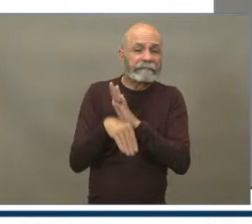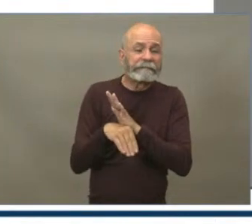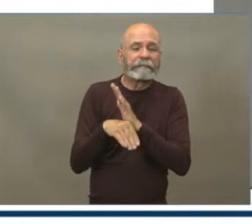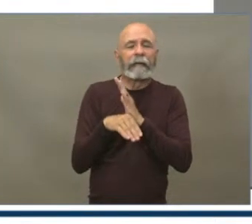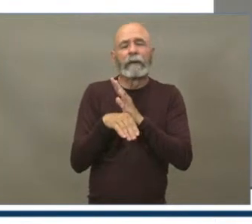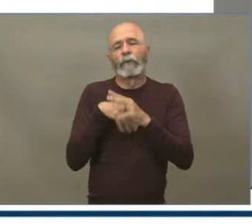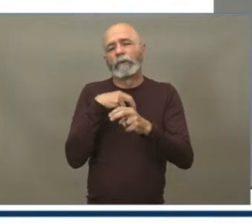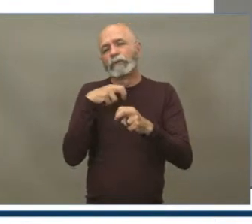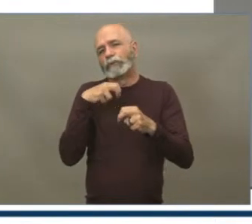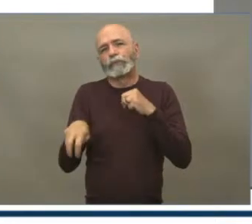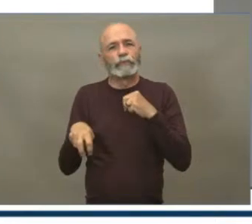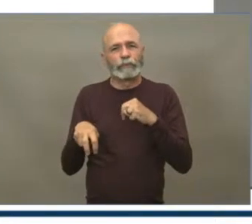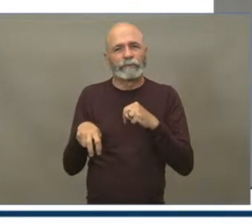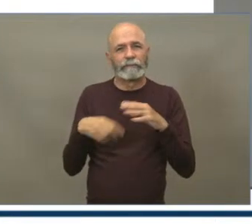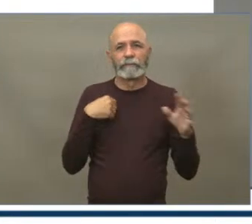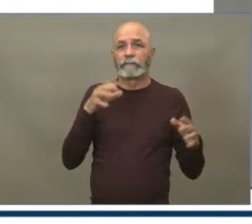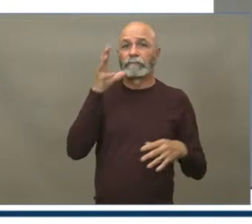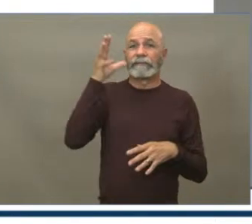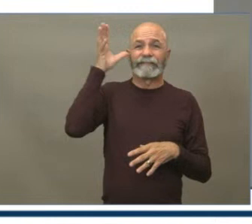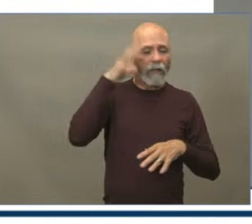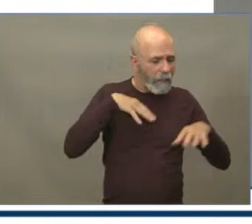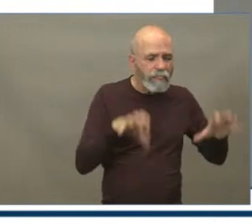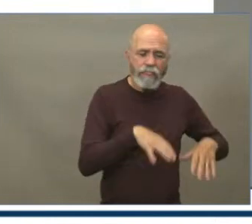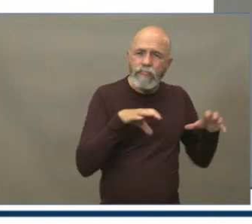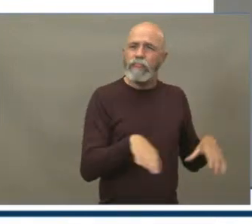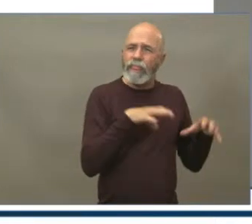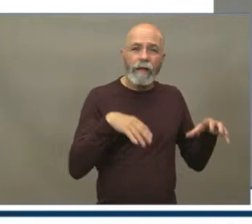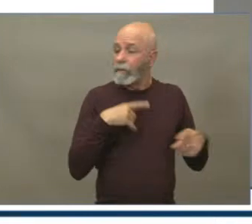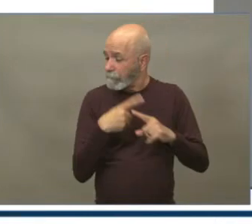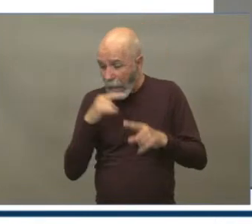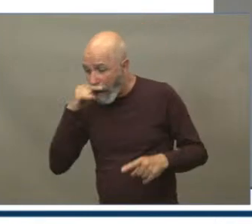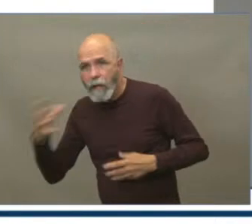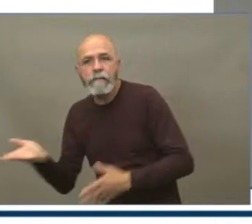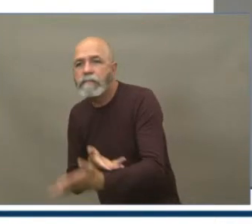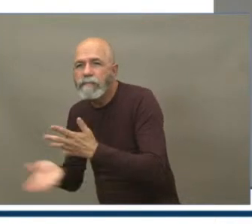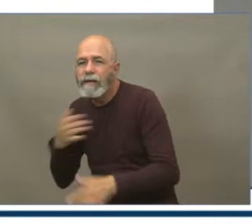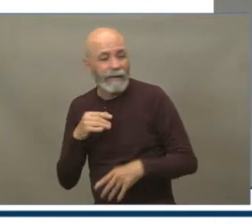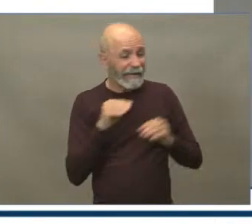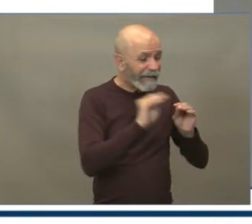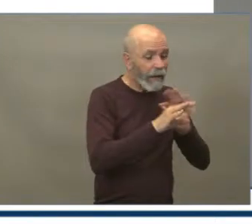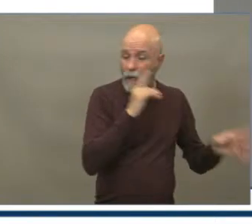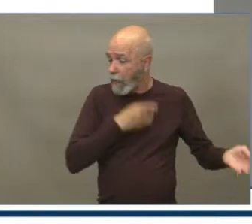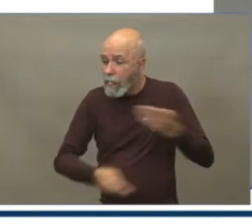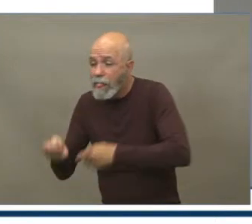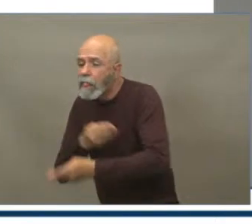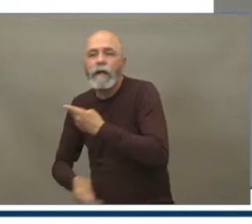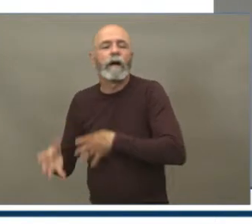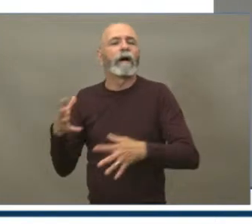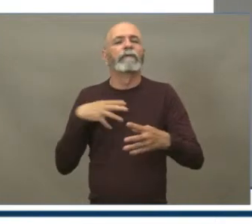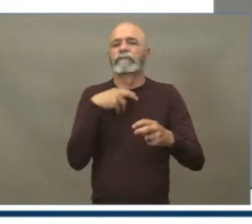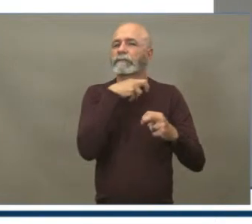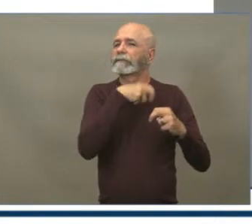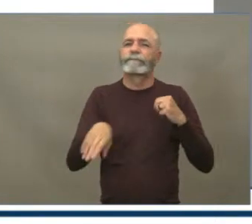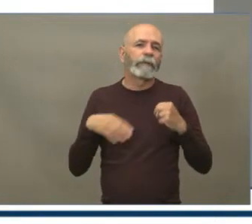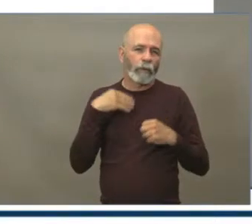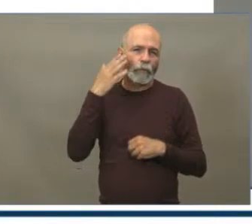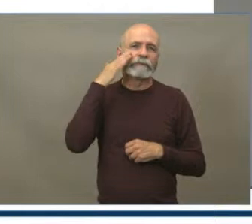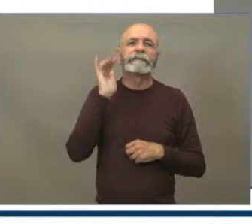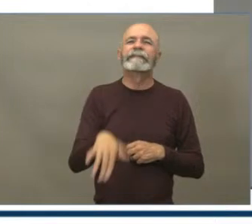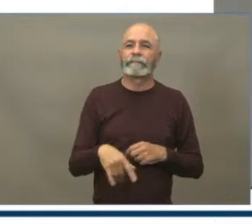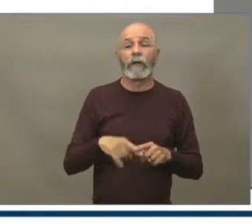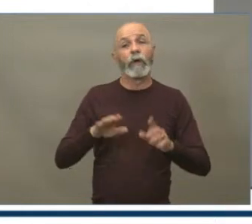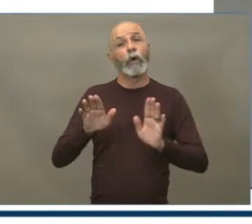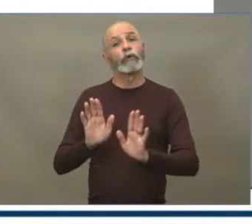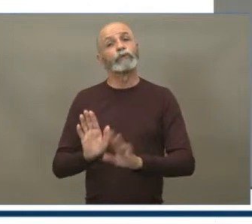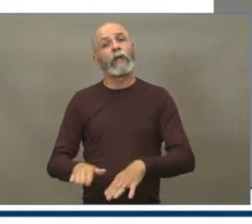parents who are trying to keep working full-time while overseeing their children's online learning. And it's hard on children who are being asked to sacrifice the things